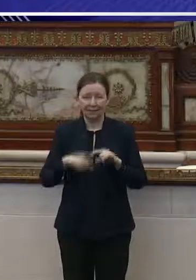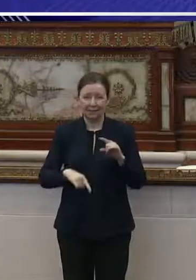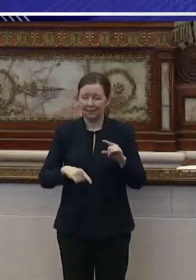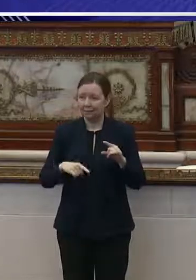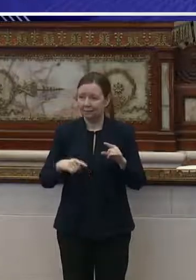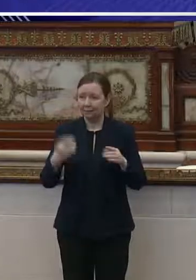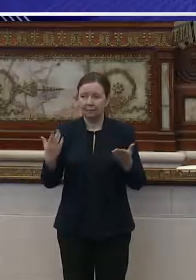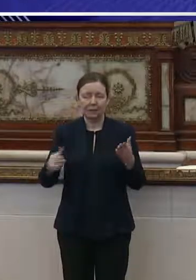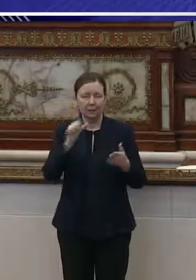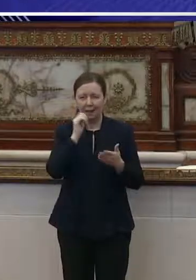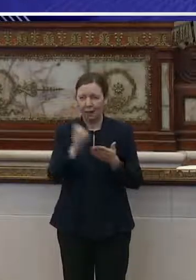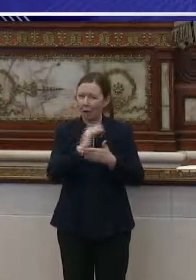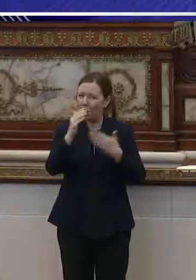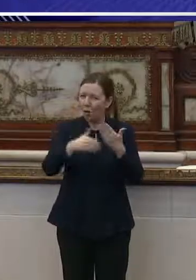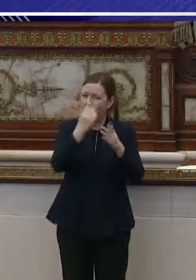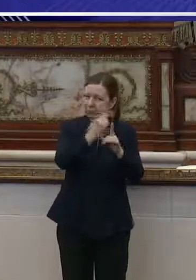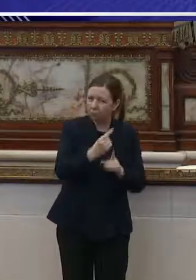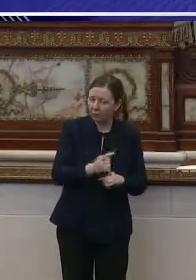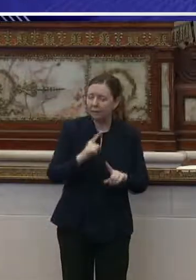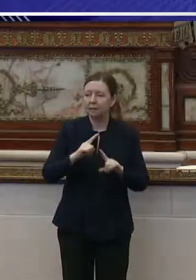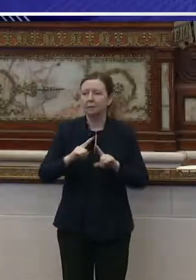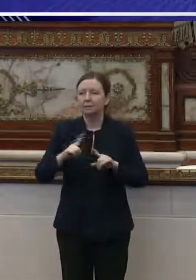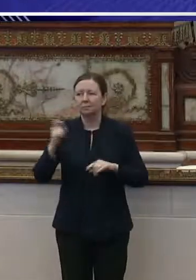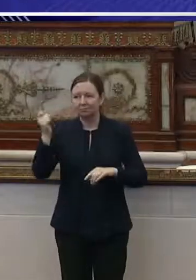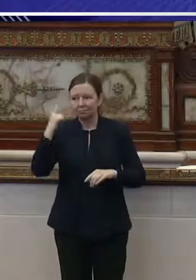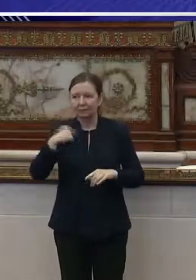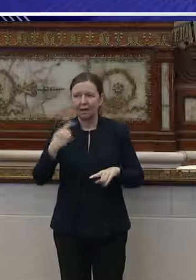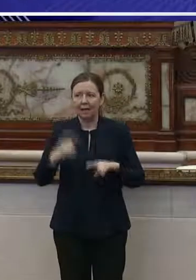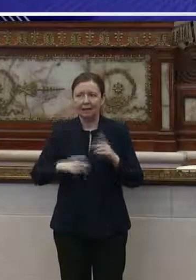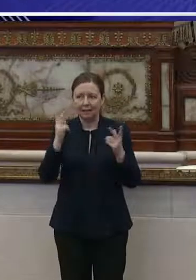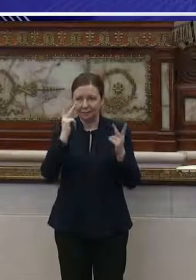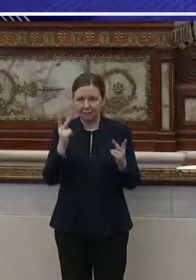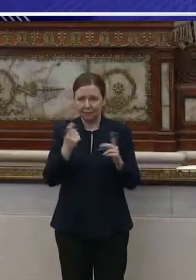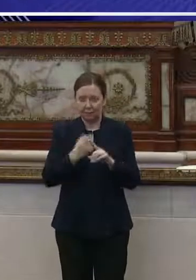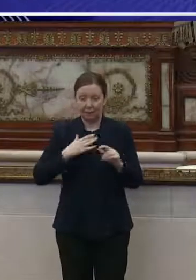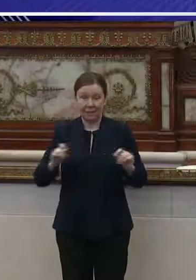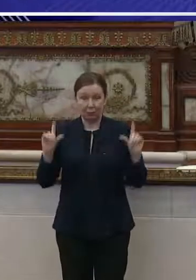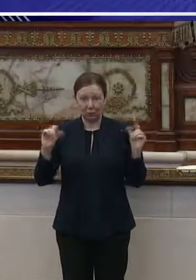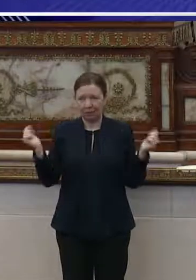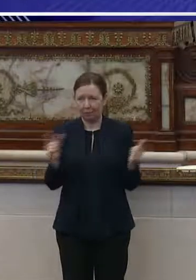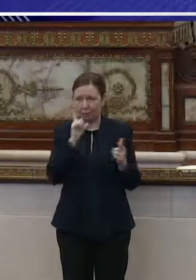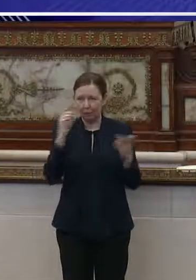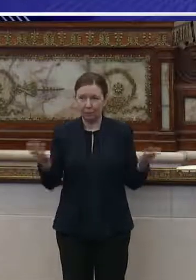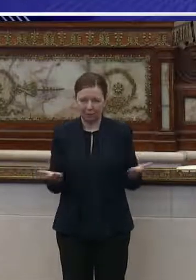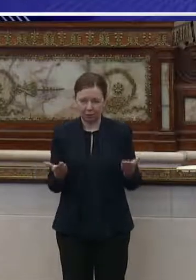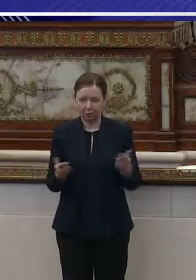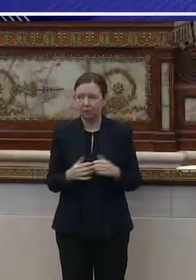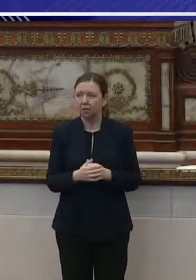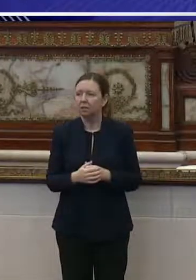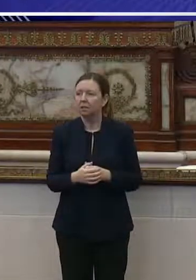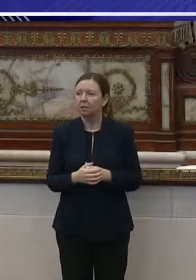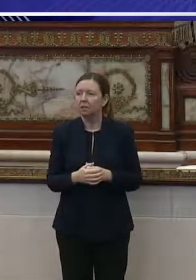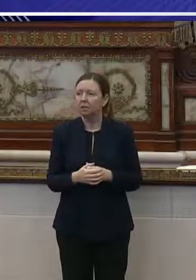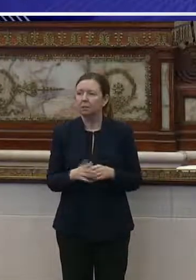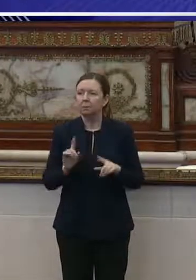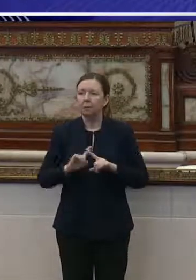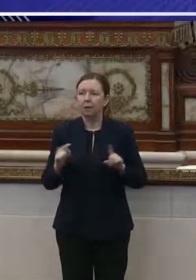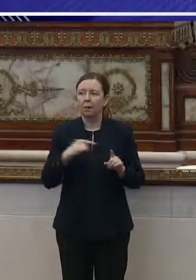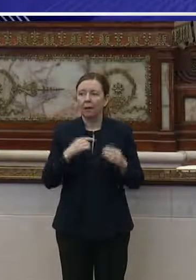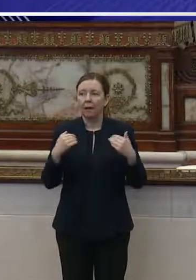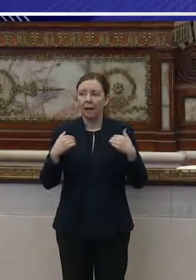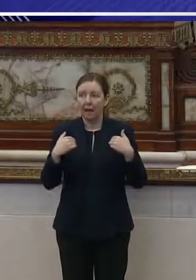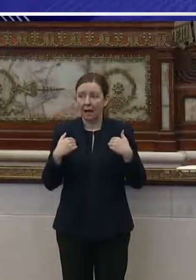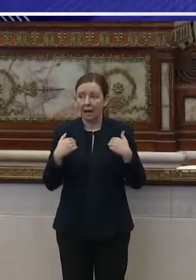right, actually, because I cannot see from my screen everyone who is here, but we